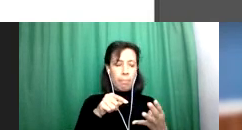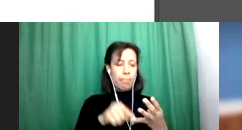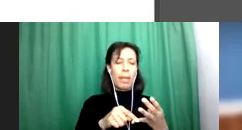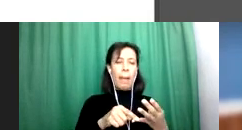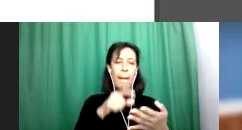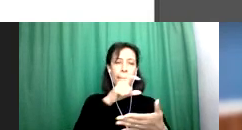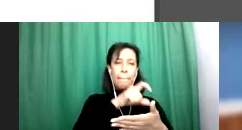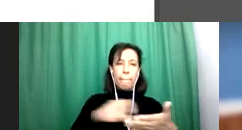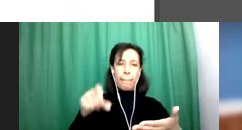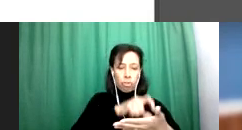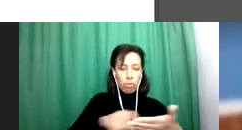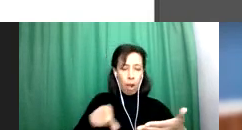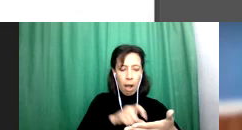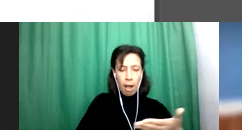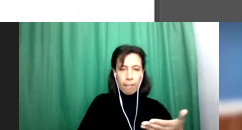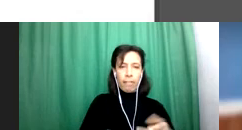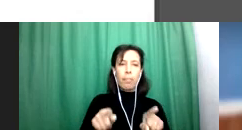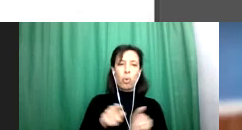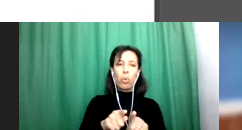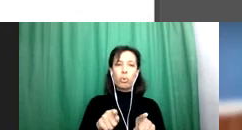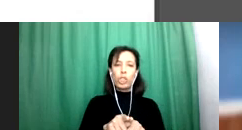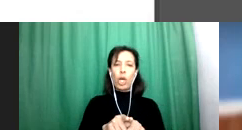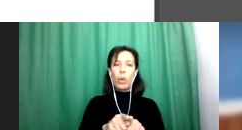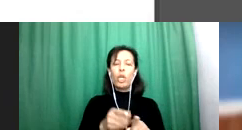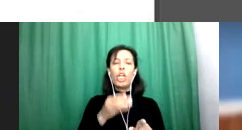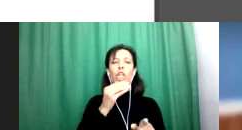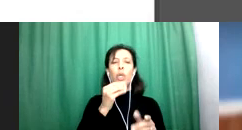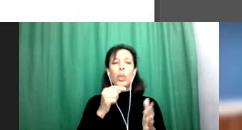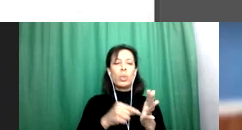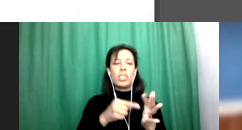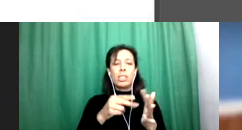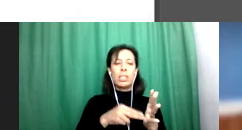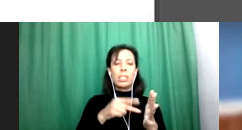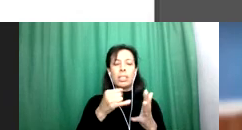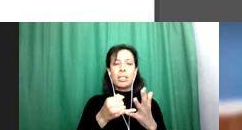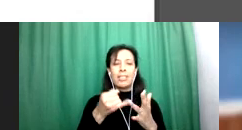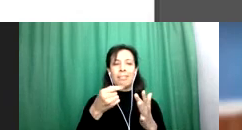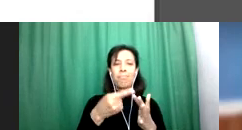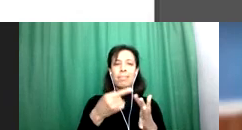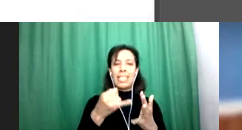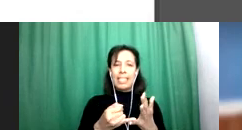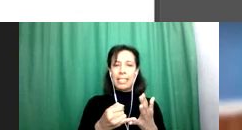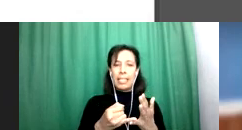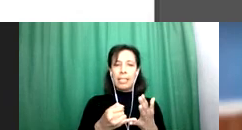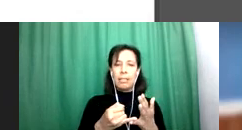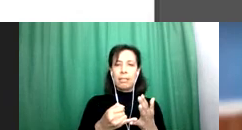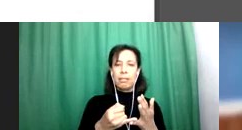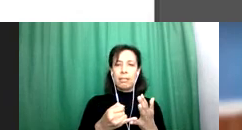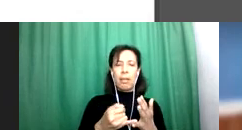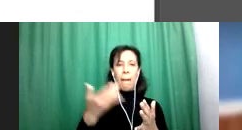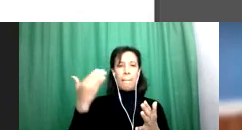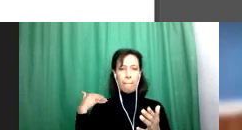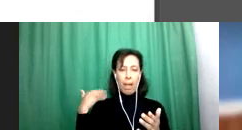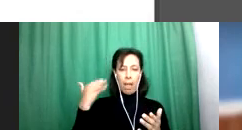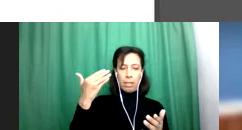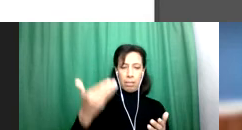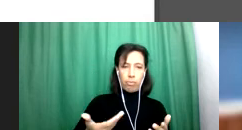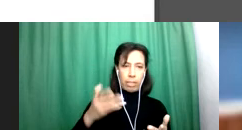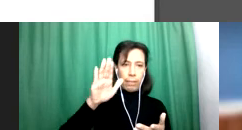use tenses, past tense, future tense, present tense,